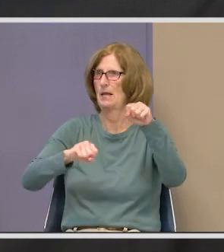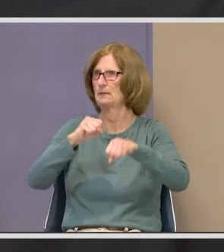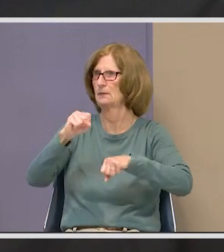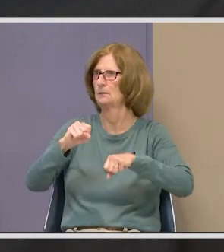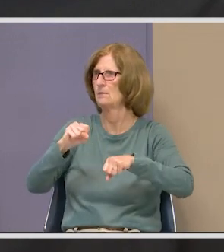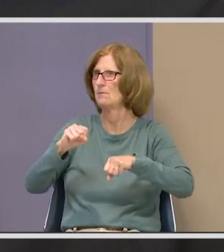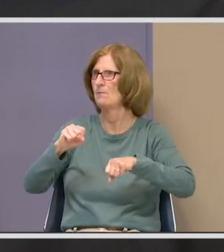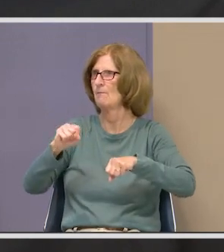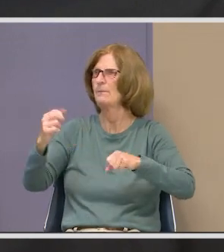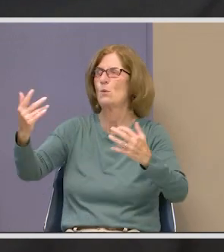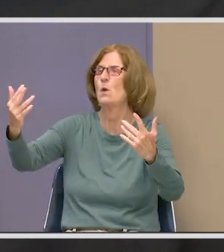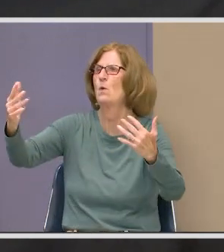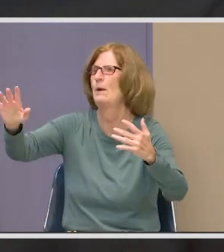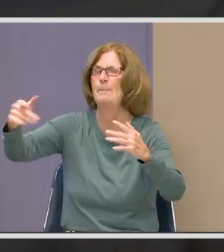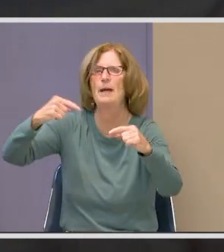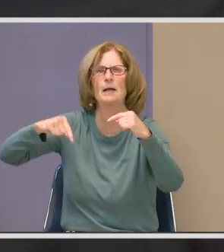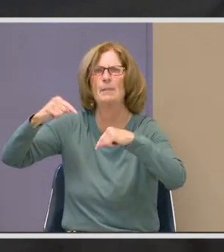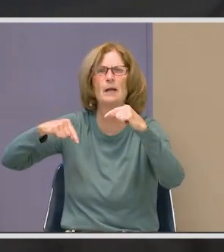you show us again?